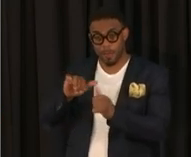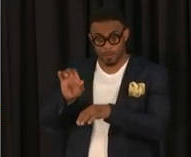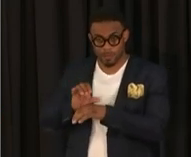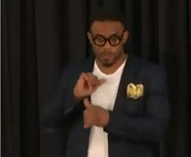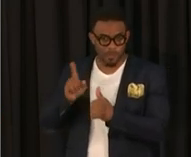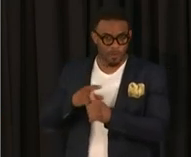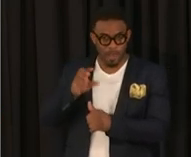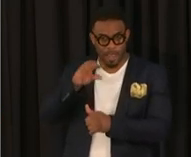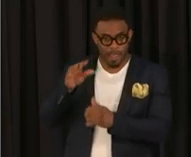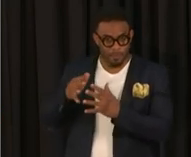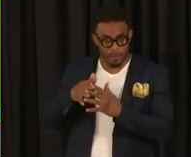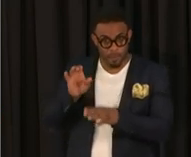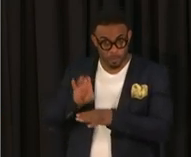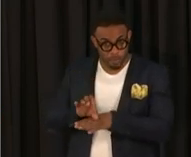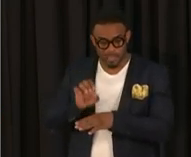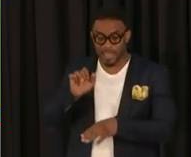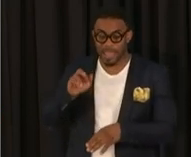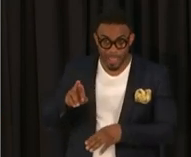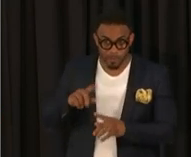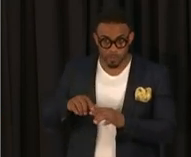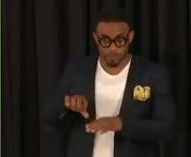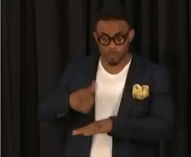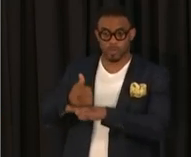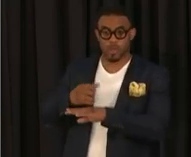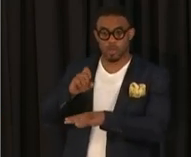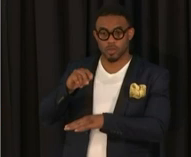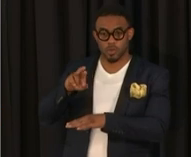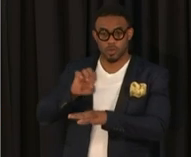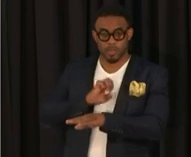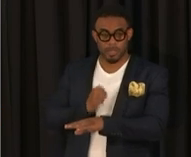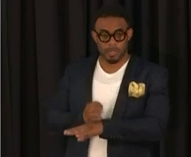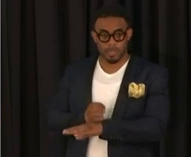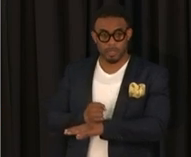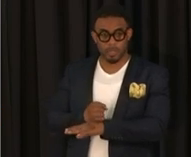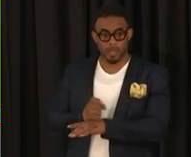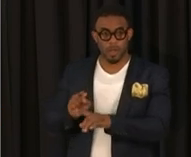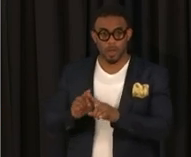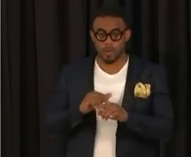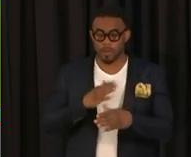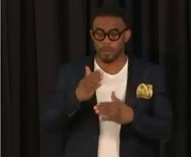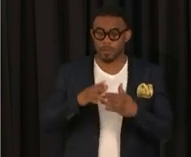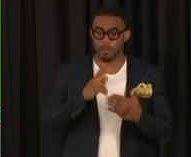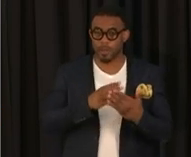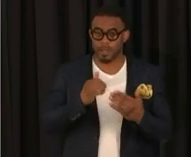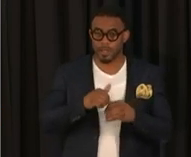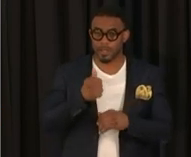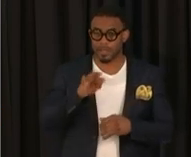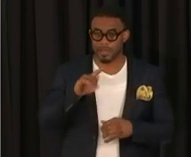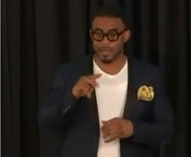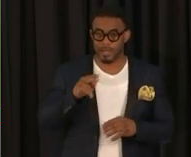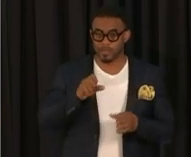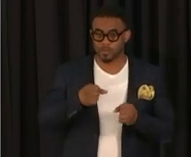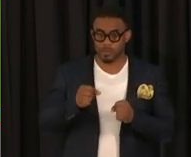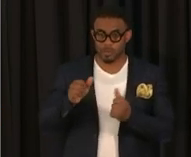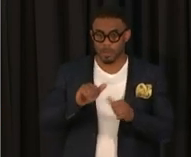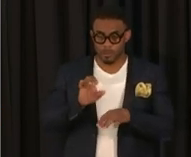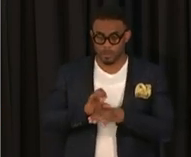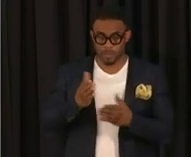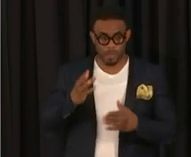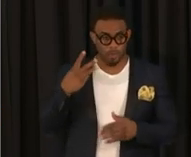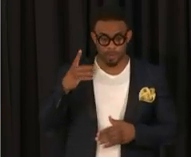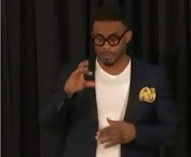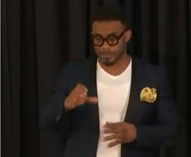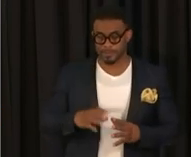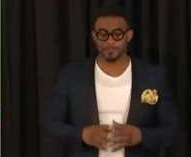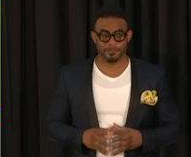Church, which was the first African-American church ever to install solar energy, as well as we completed a project at 19th Street Baptist Church here